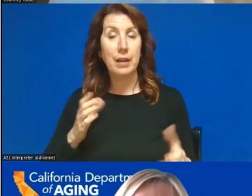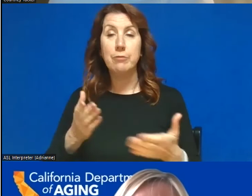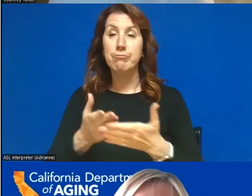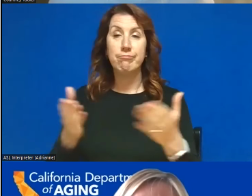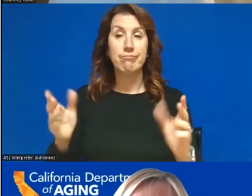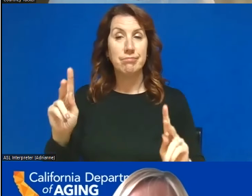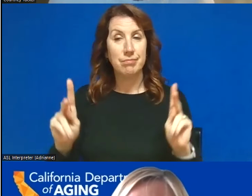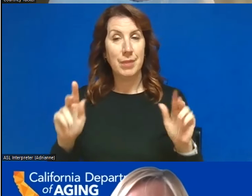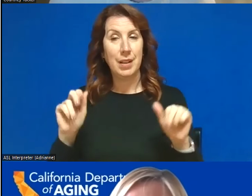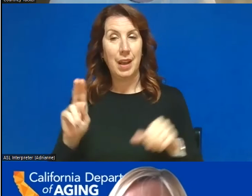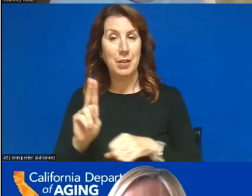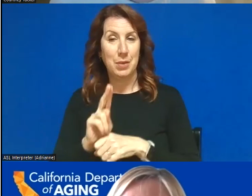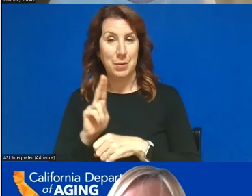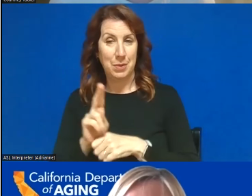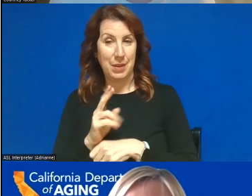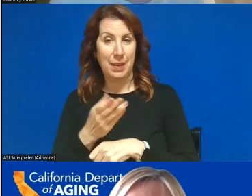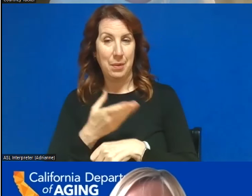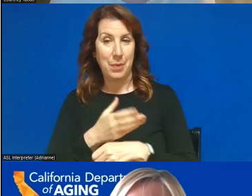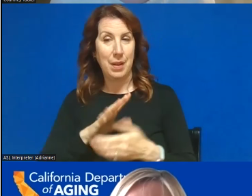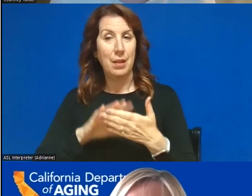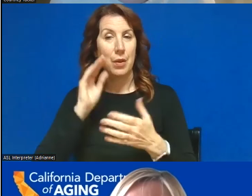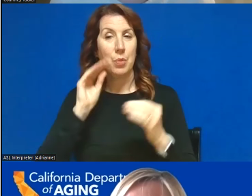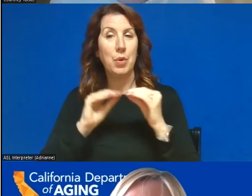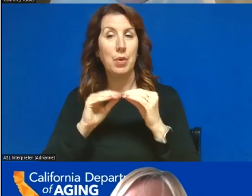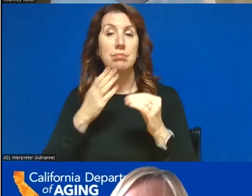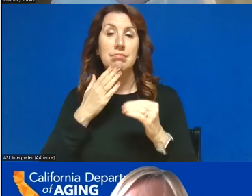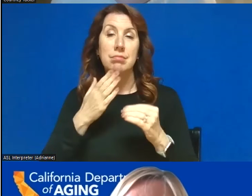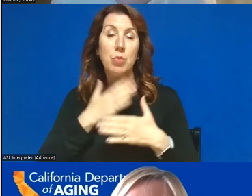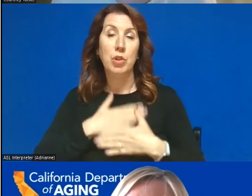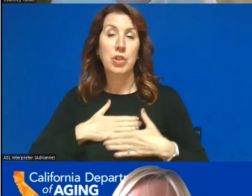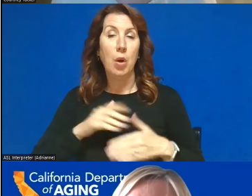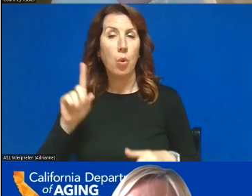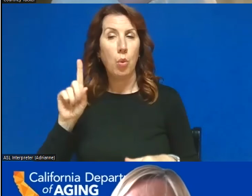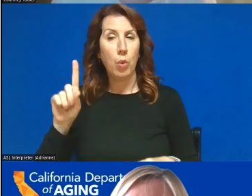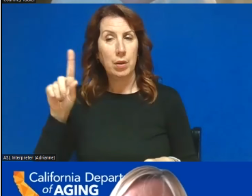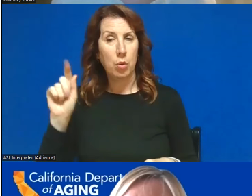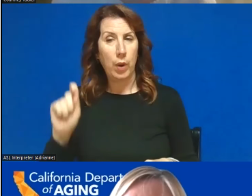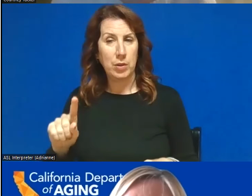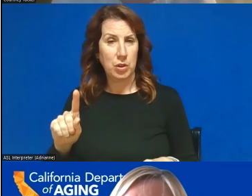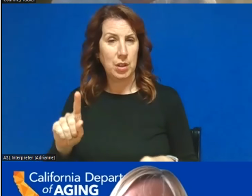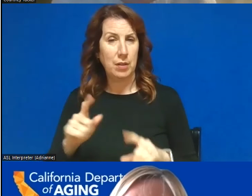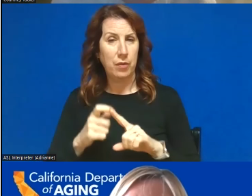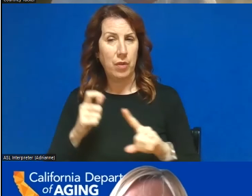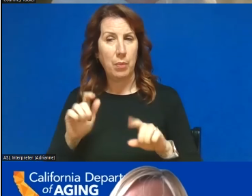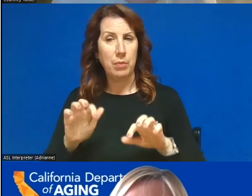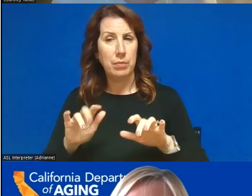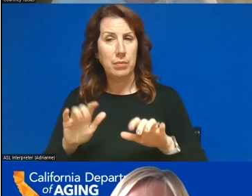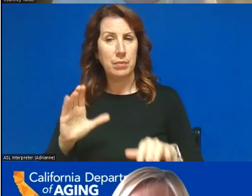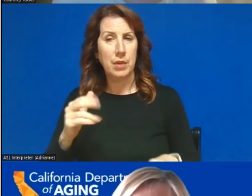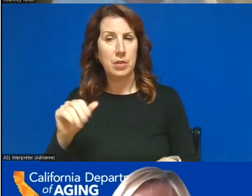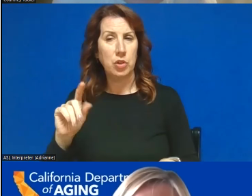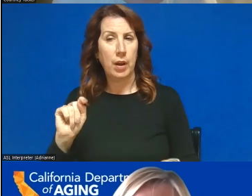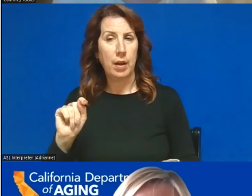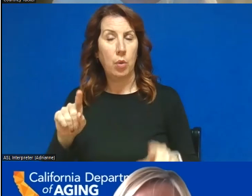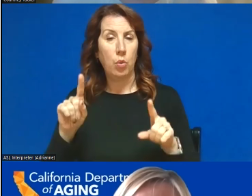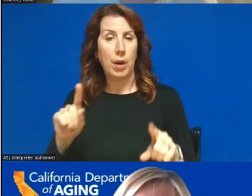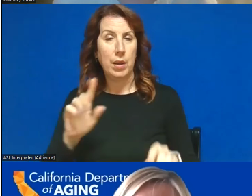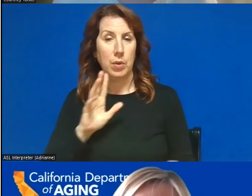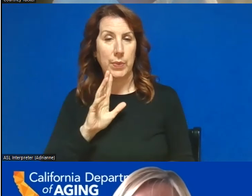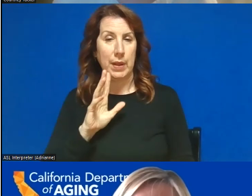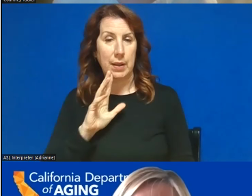can link to them and learn more. We appreciate that. There was one question that came in the chat while you were